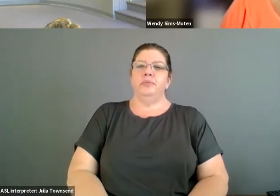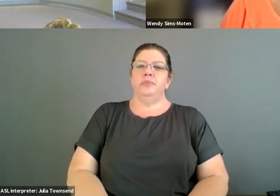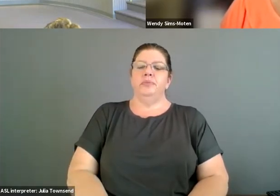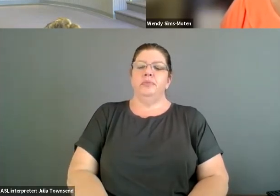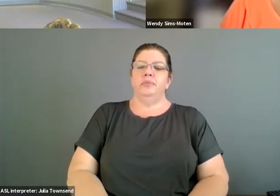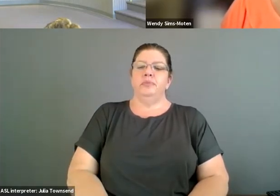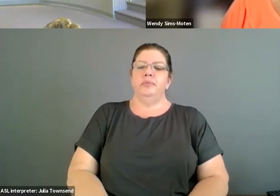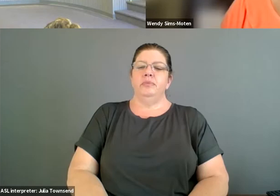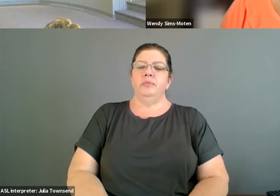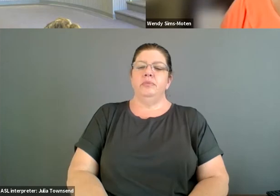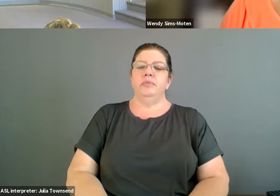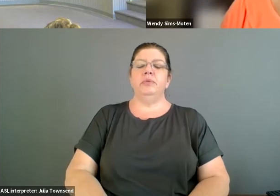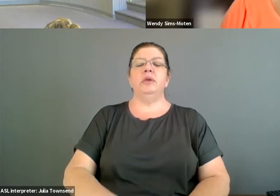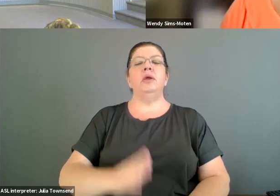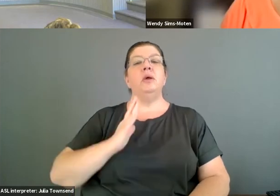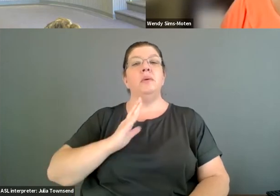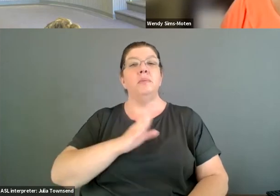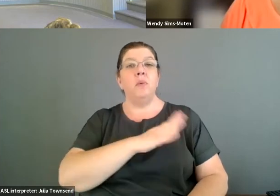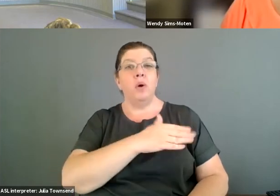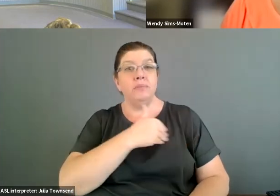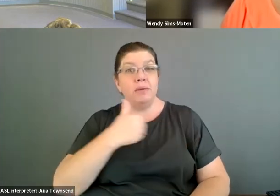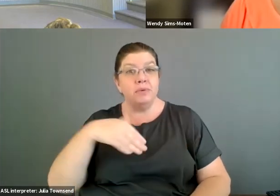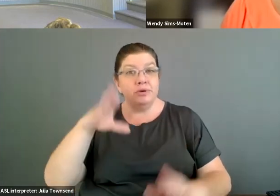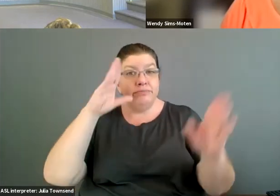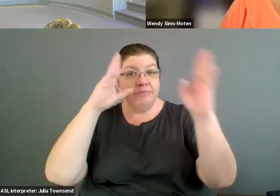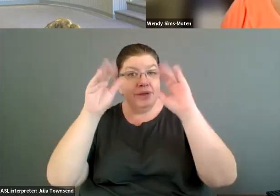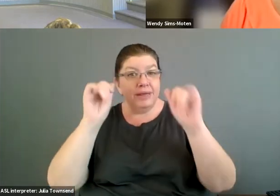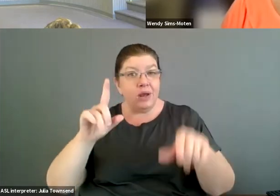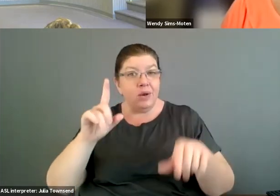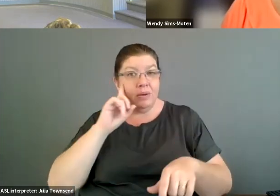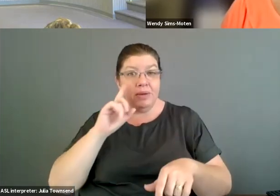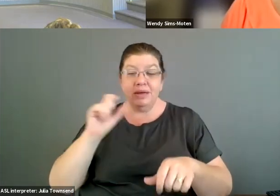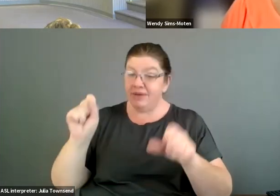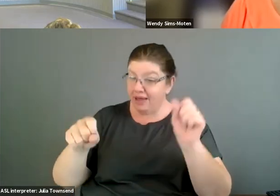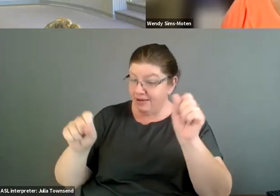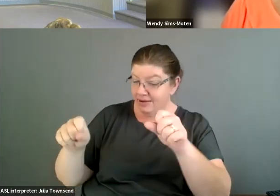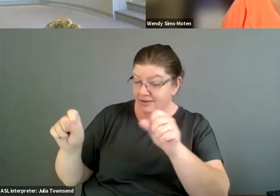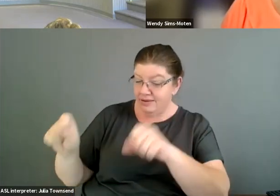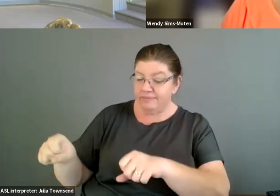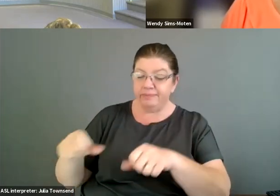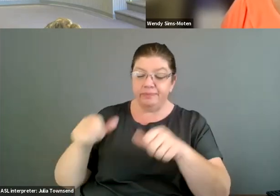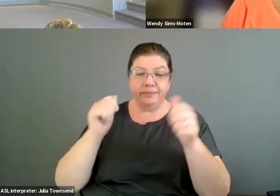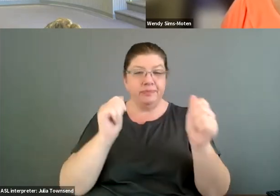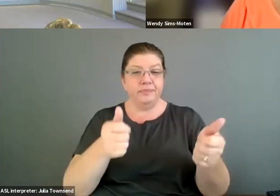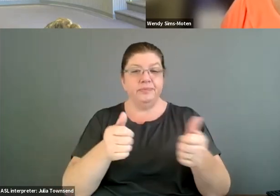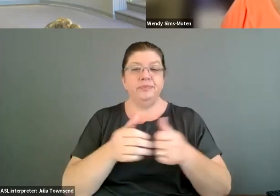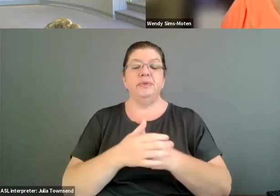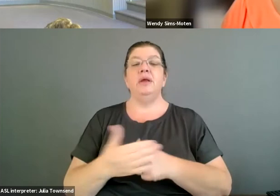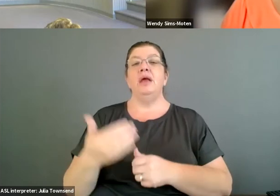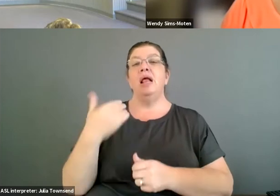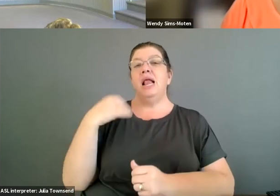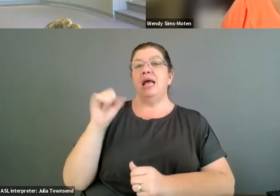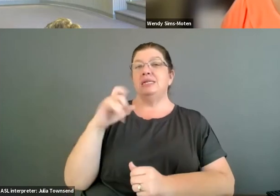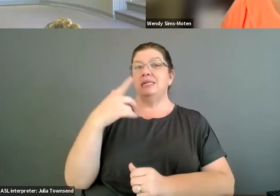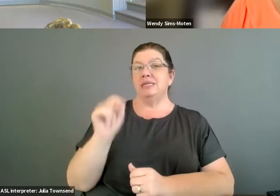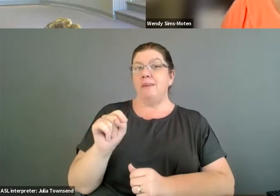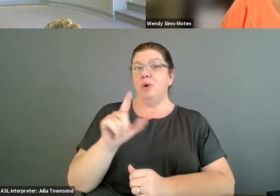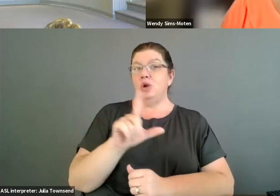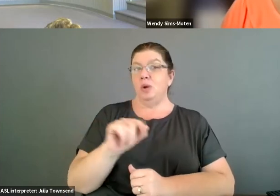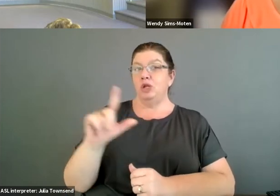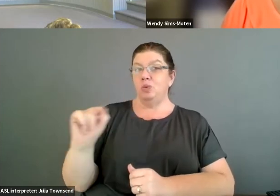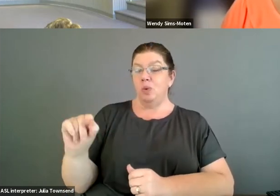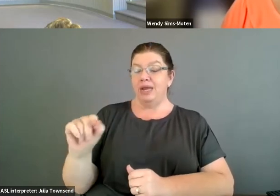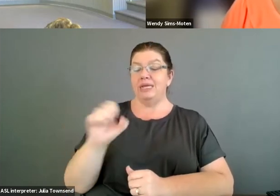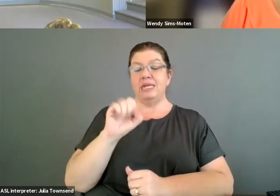To our board members, can you hear me? Yes. Yes. Yeah. Good. Back in September of 2020, the Santa Barbara Unified